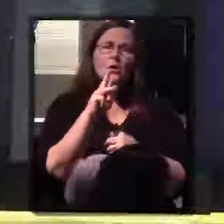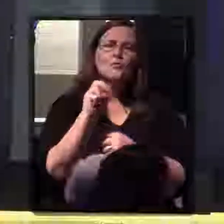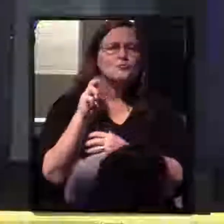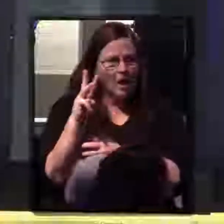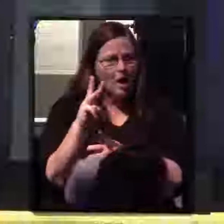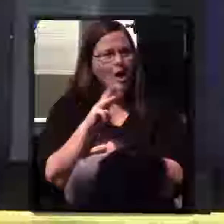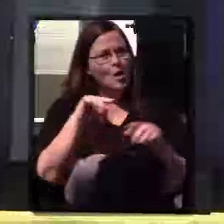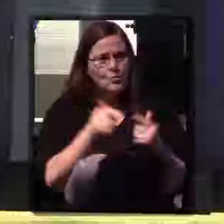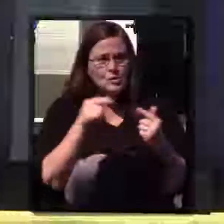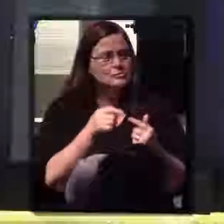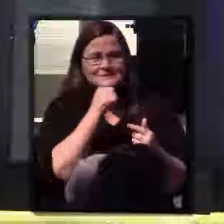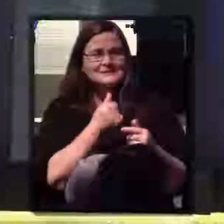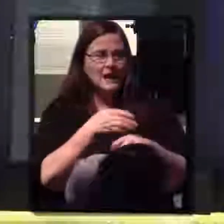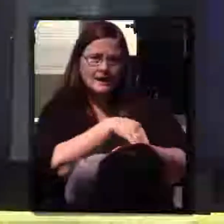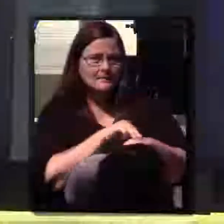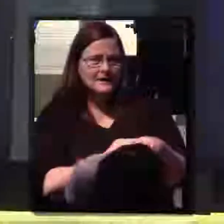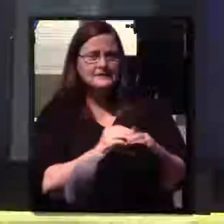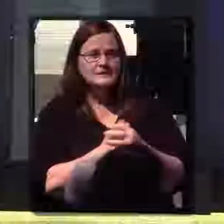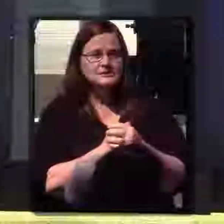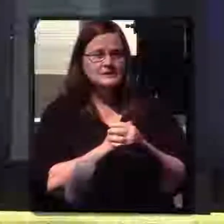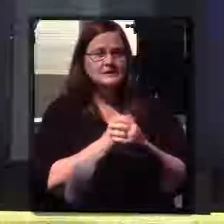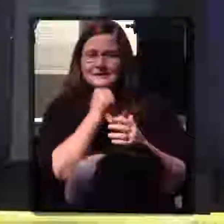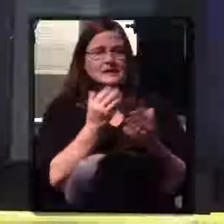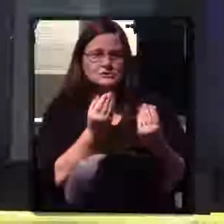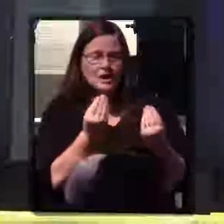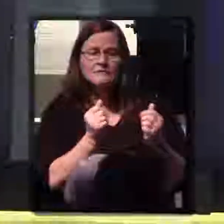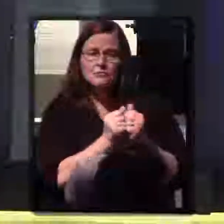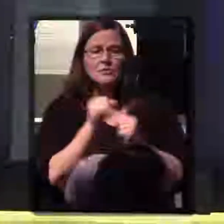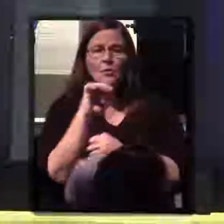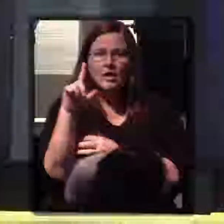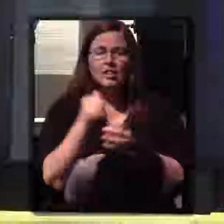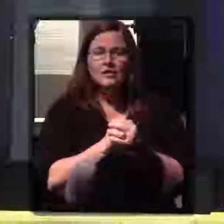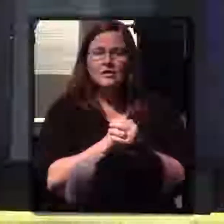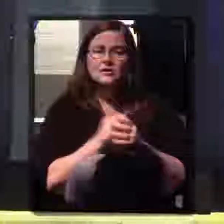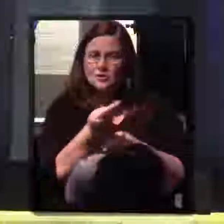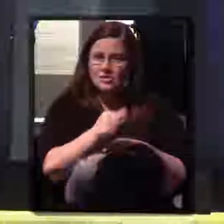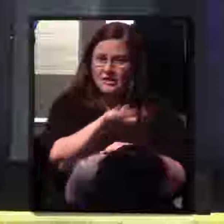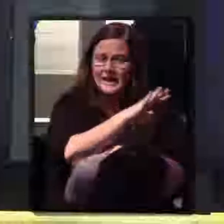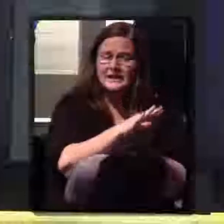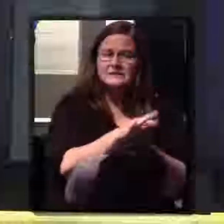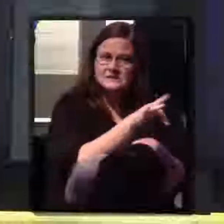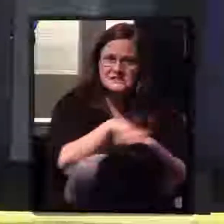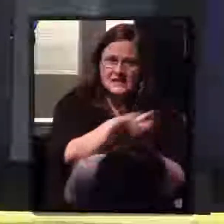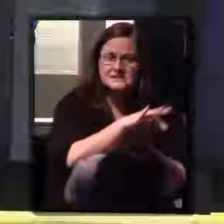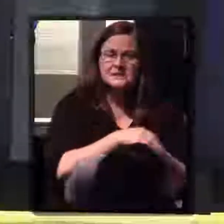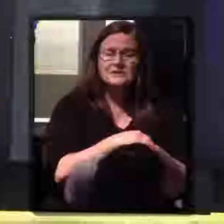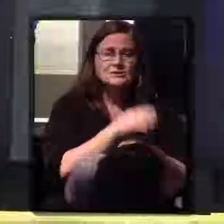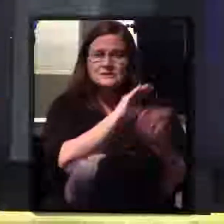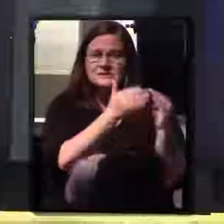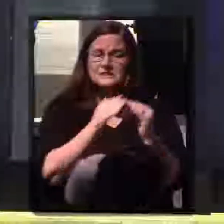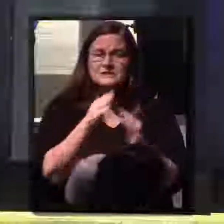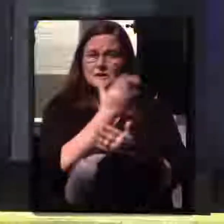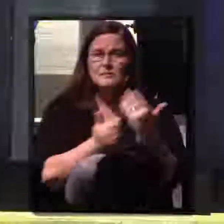only bruises and welts and raw wounds, not pressed out or bandaged, nor softened with oil. Your